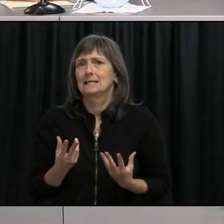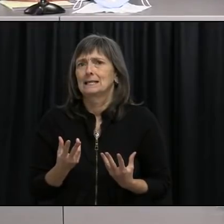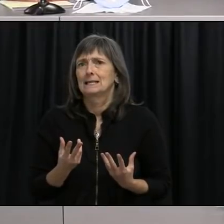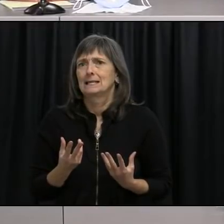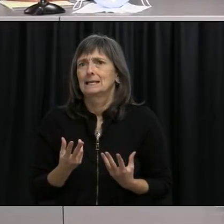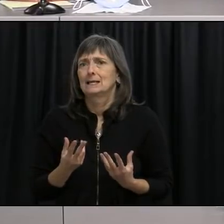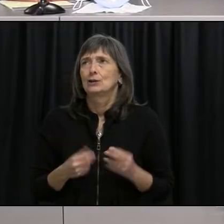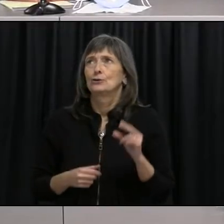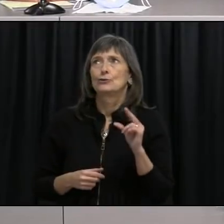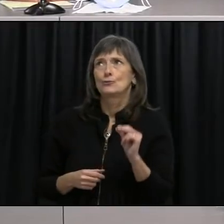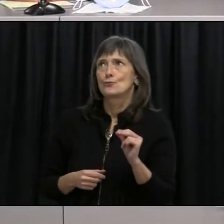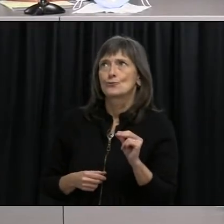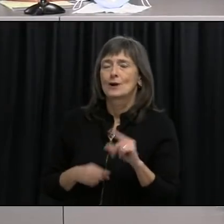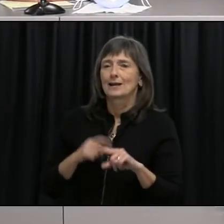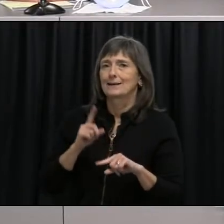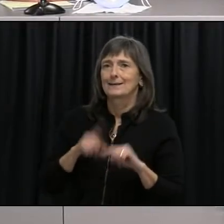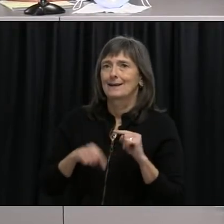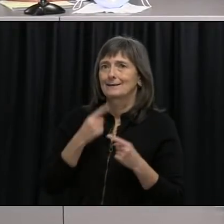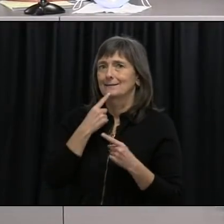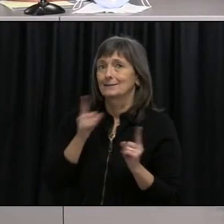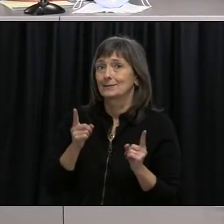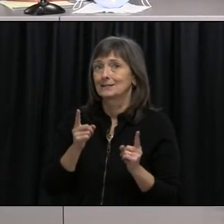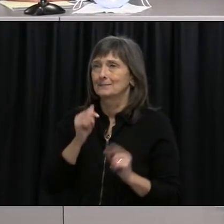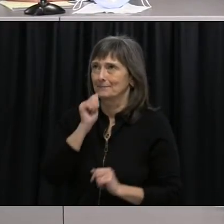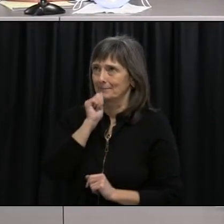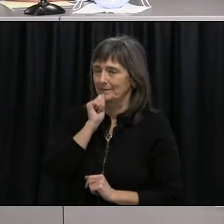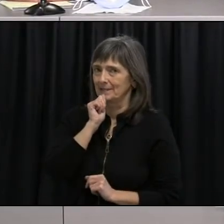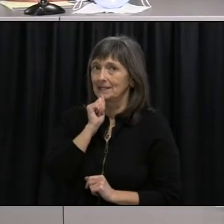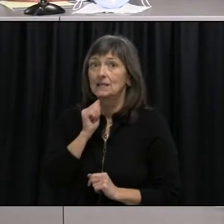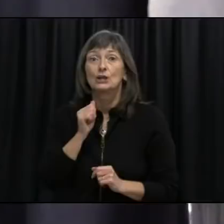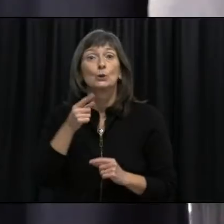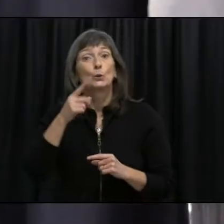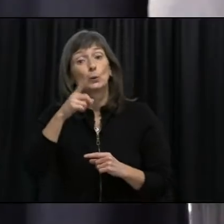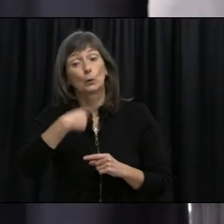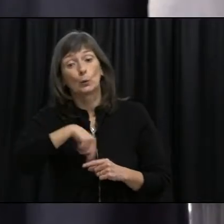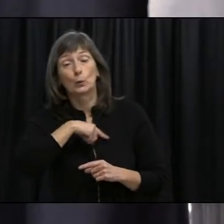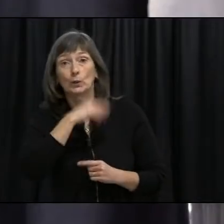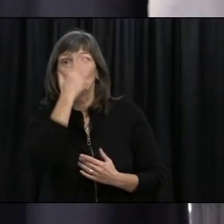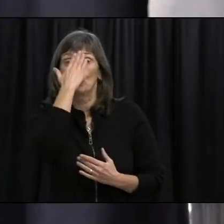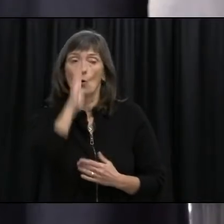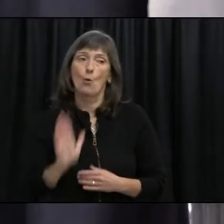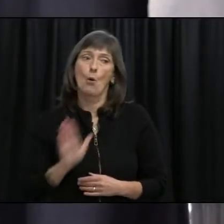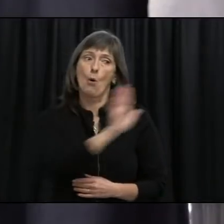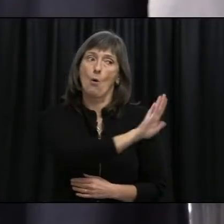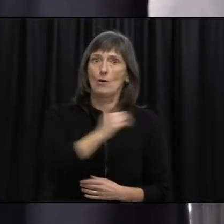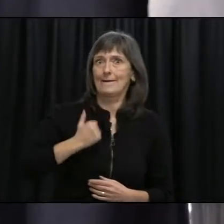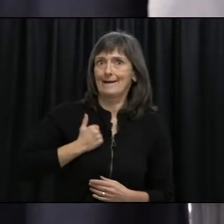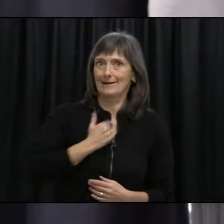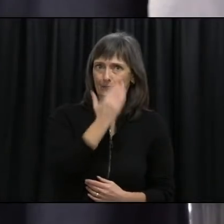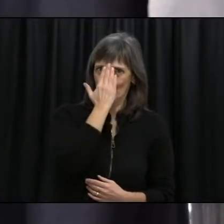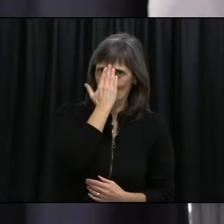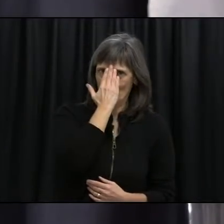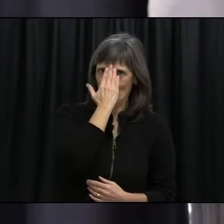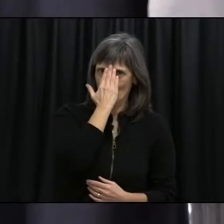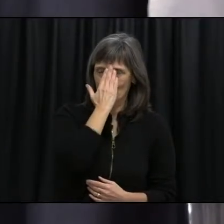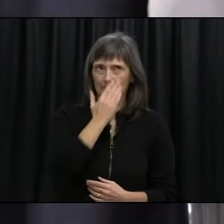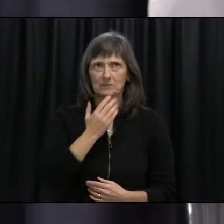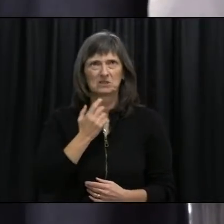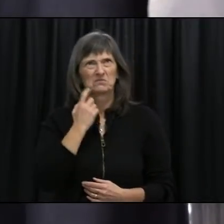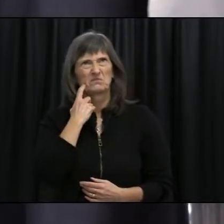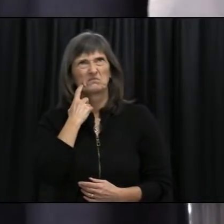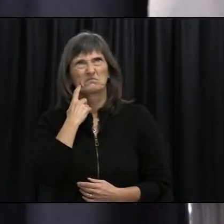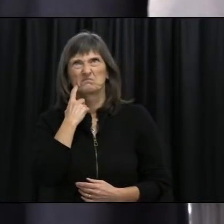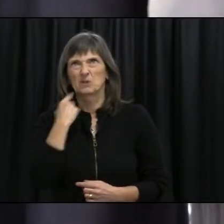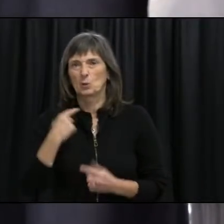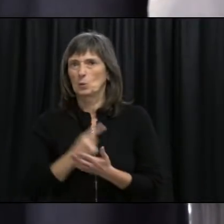no. Because of privacy concerns, all that happens is we get a global figure for Canada as a whole. I haven't seen an update within the